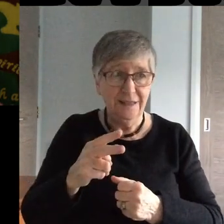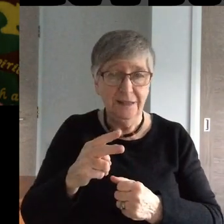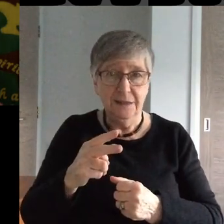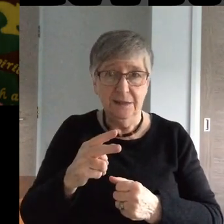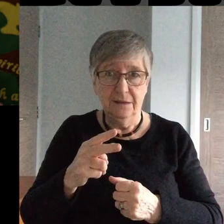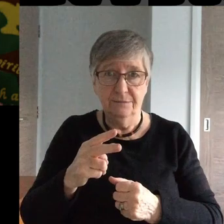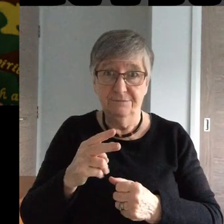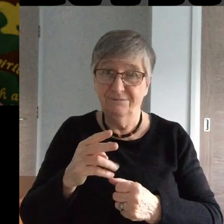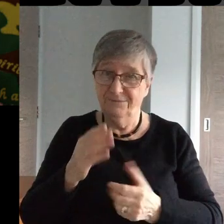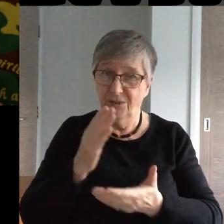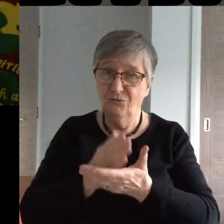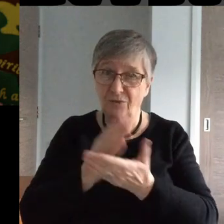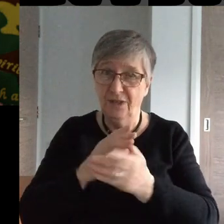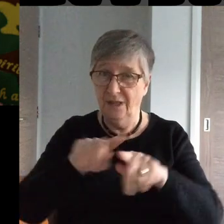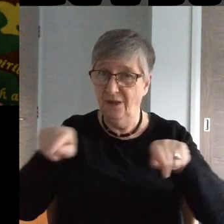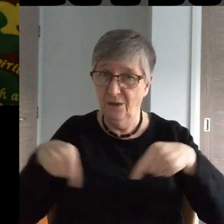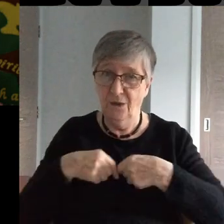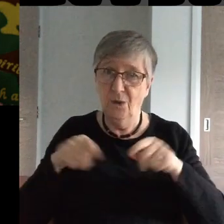never more like the devil.